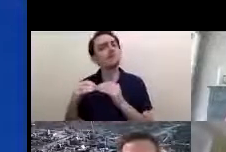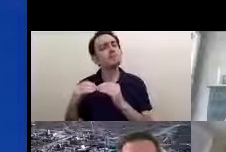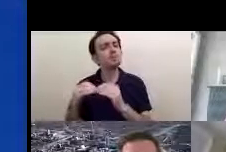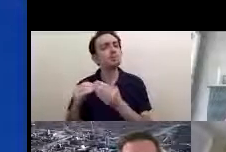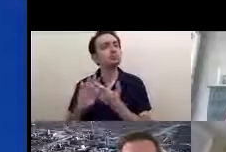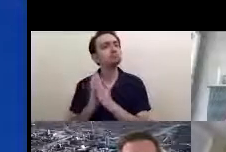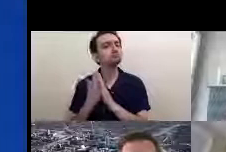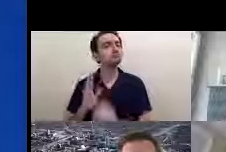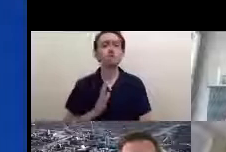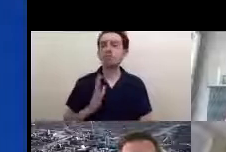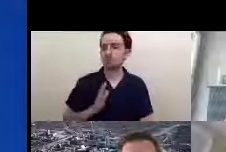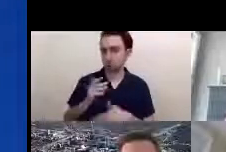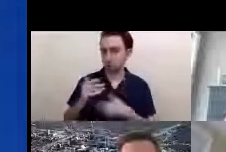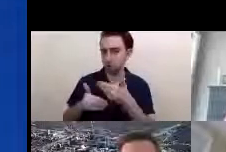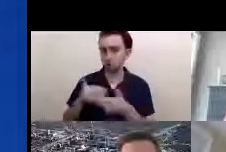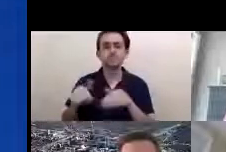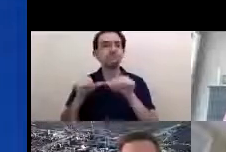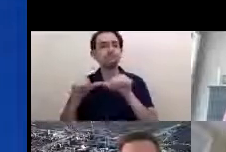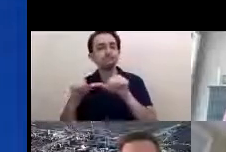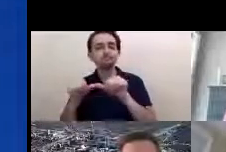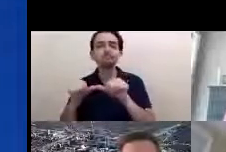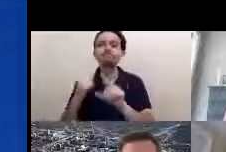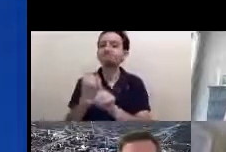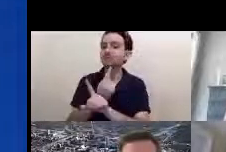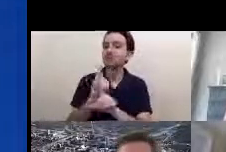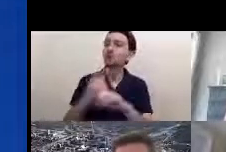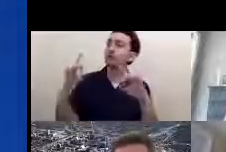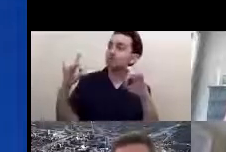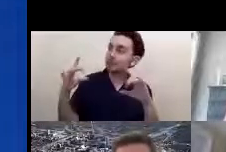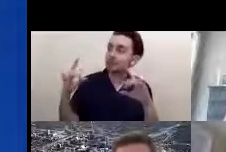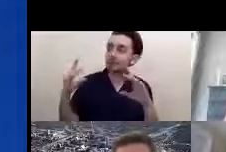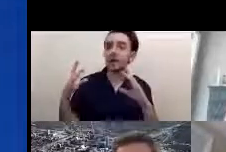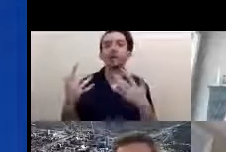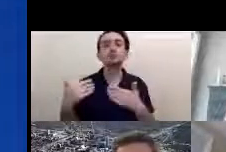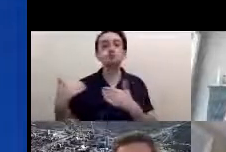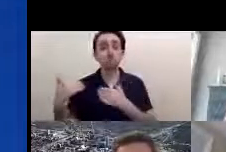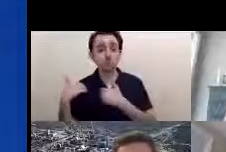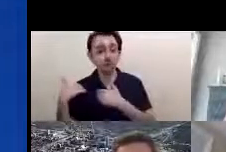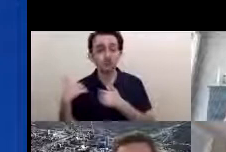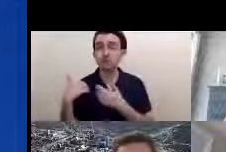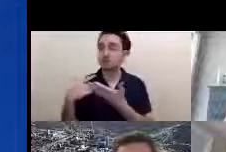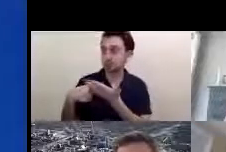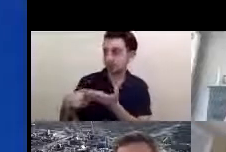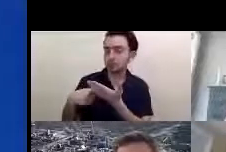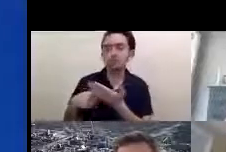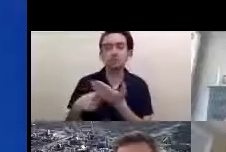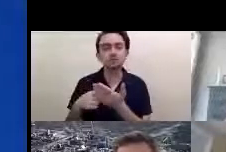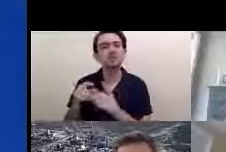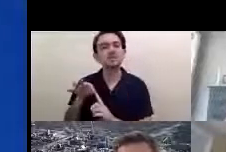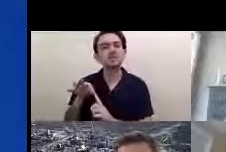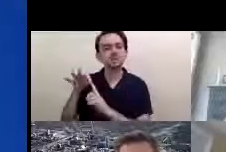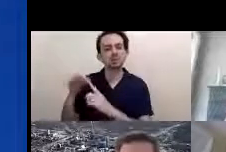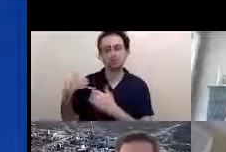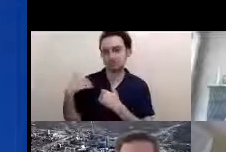an ongoing regular process that has feedback and accountability loops for the spending of arts equity funds, right? So people understand how they can